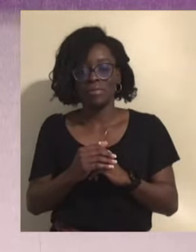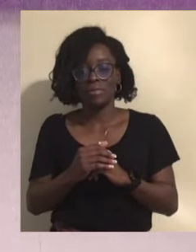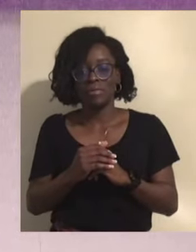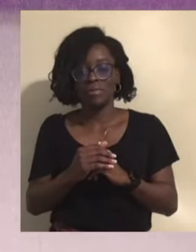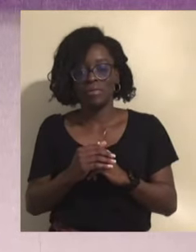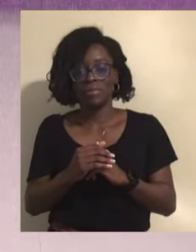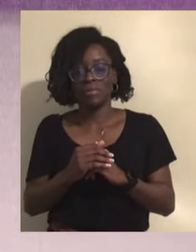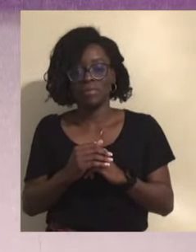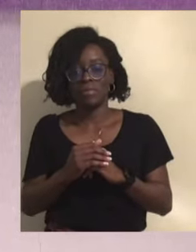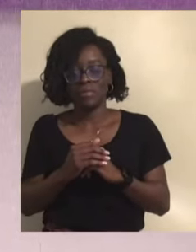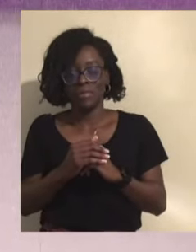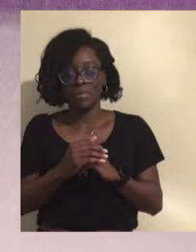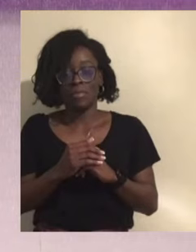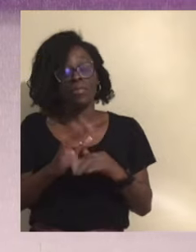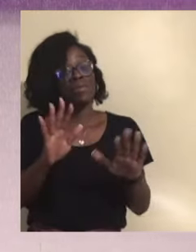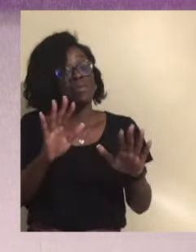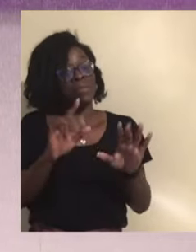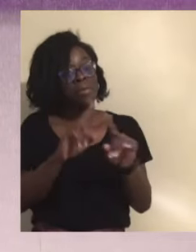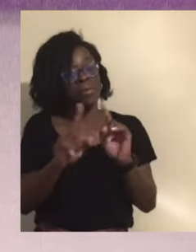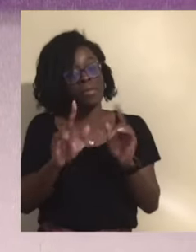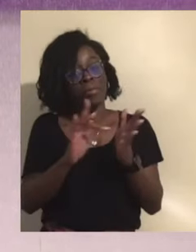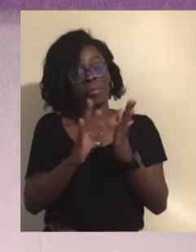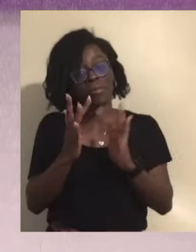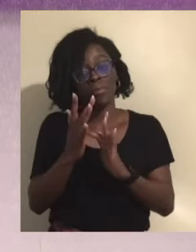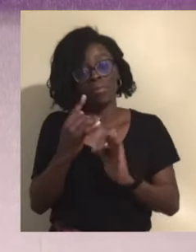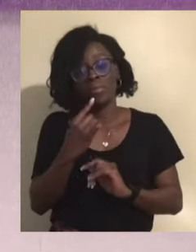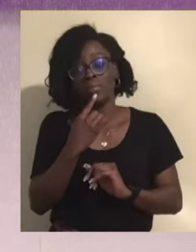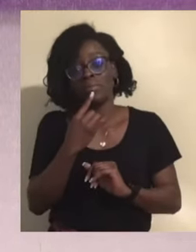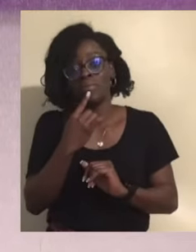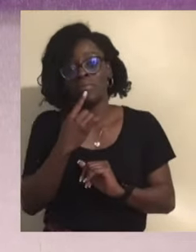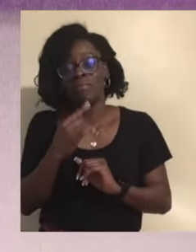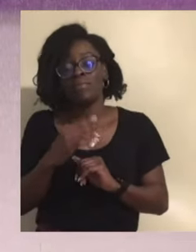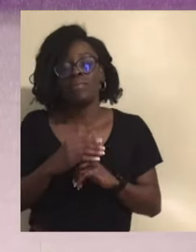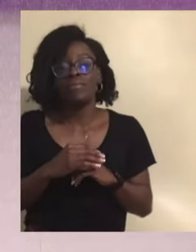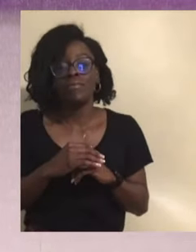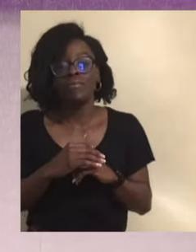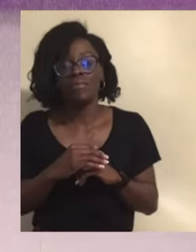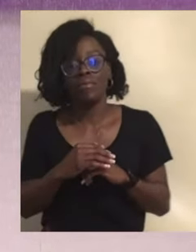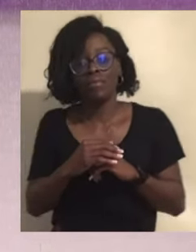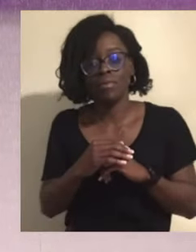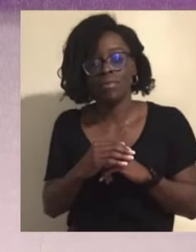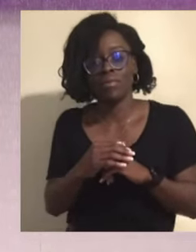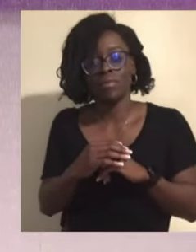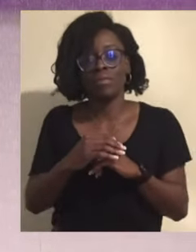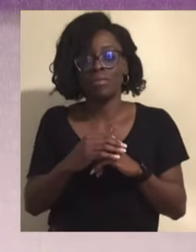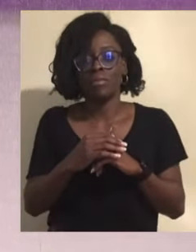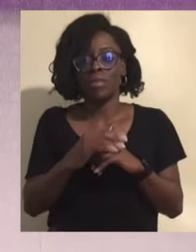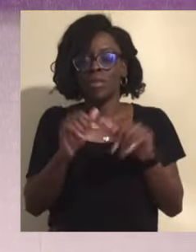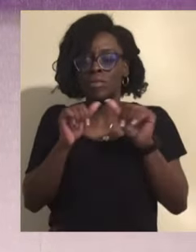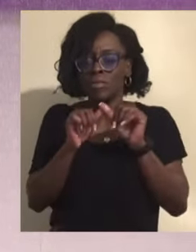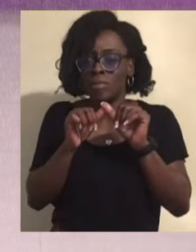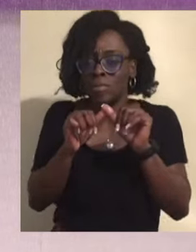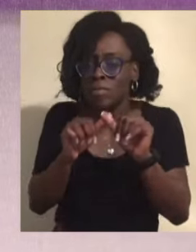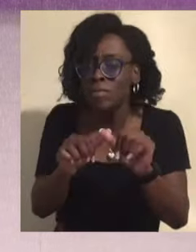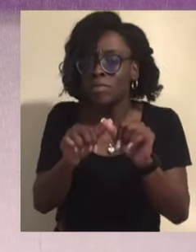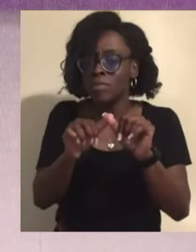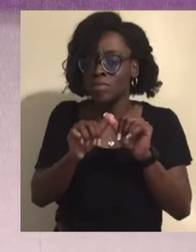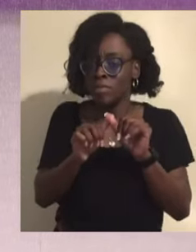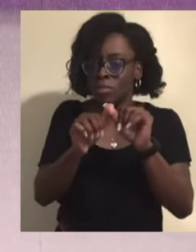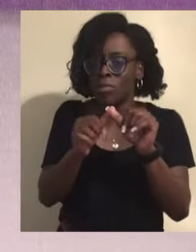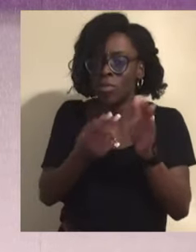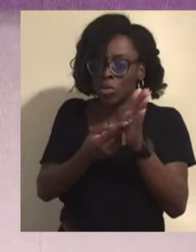And yet the Bible said in John 8:32, and you shall know the truth, and the truth shall make